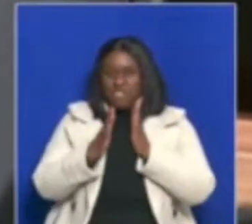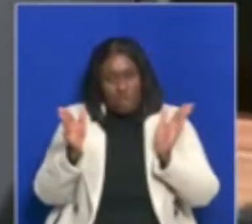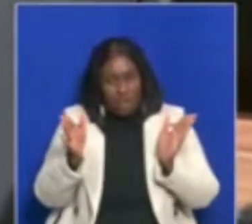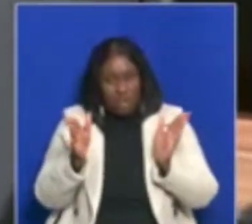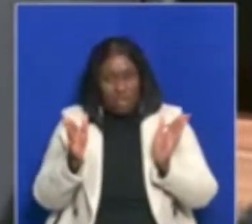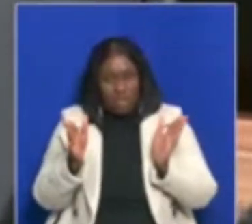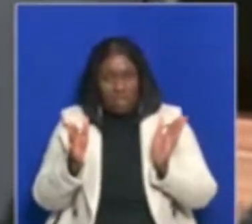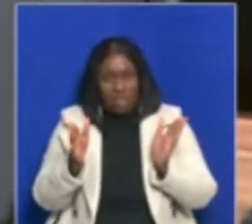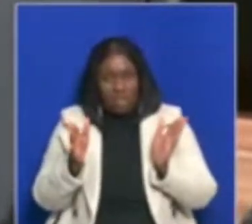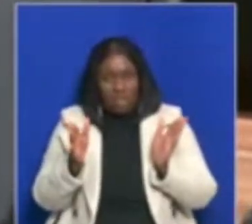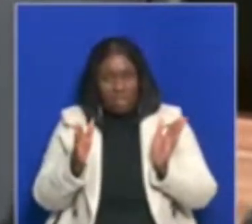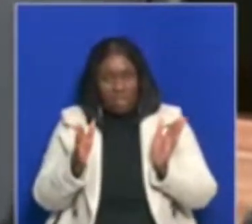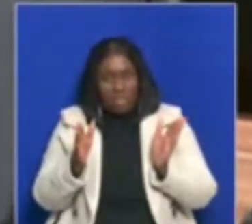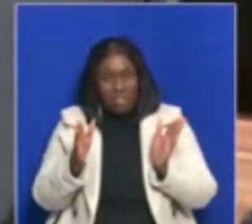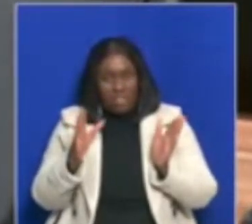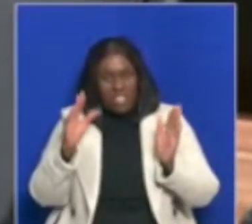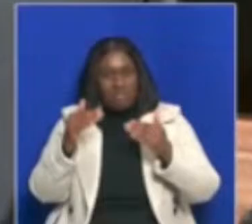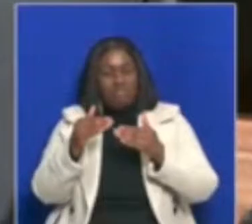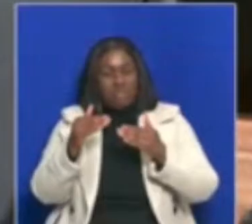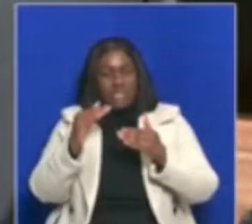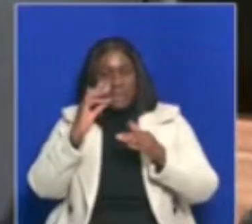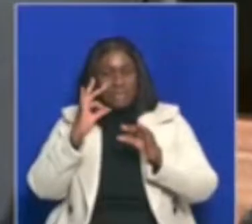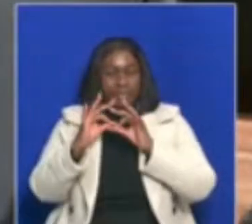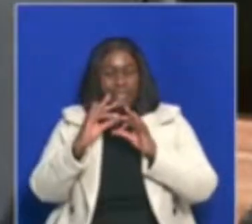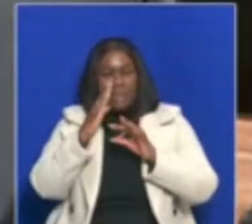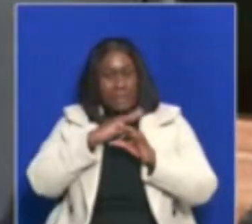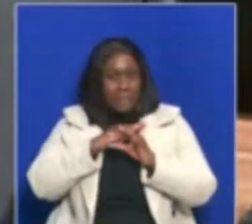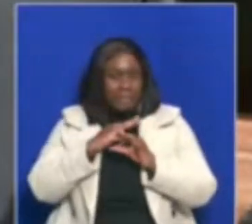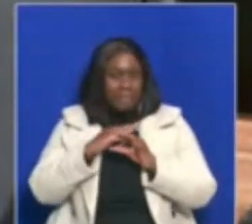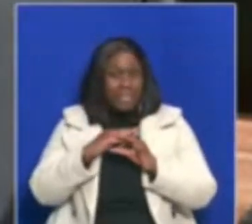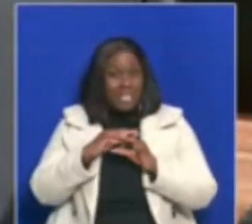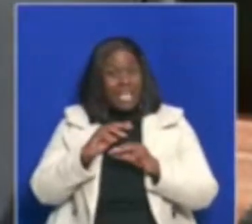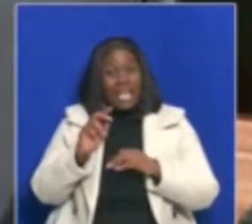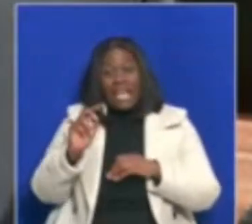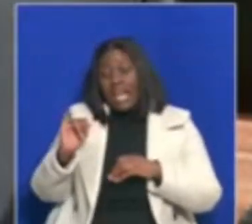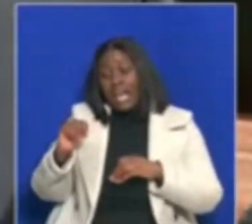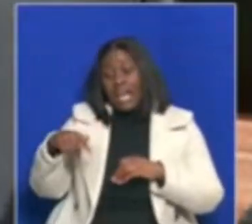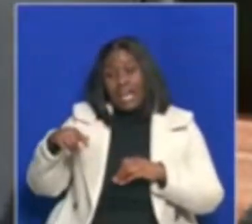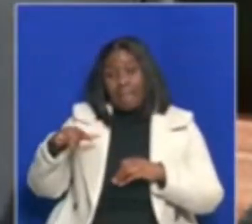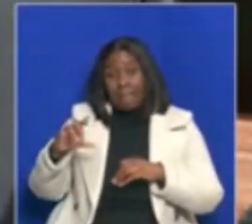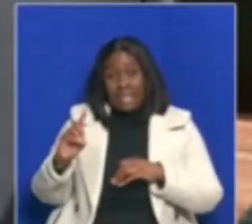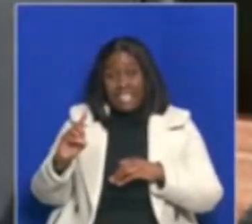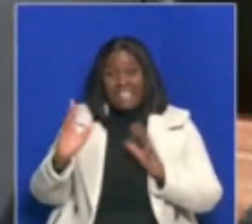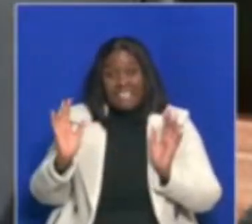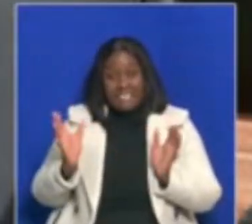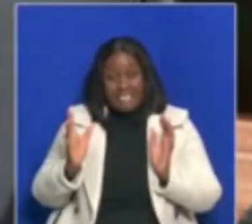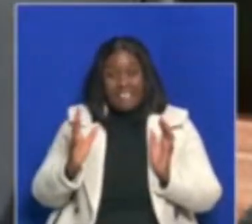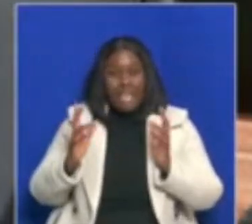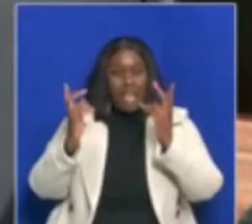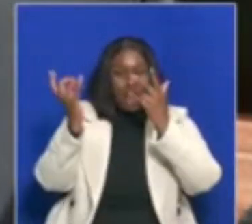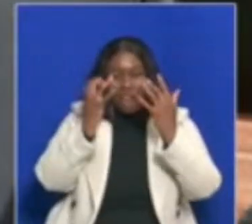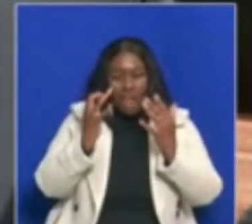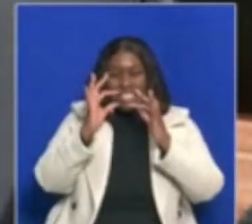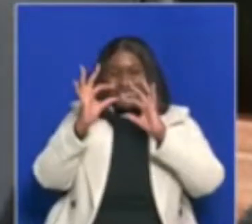Has IPID done any statistical analysis? Can you,